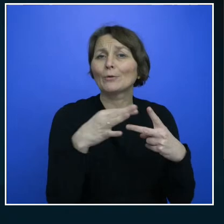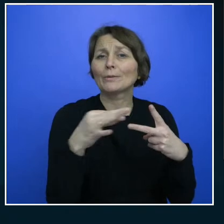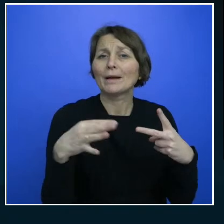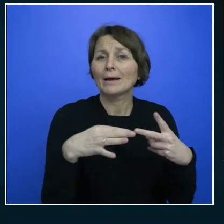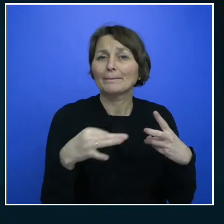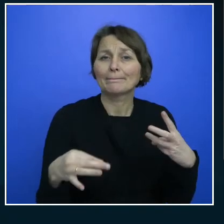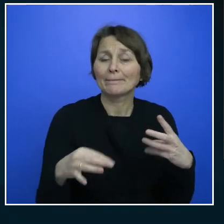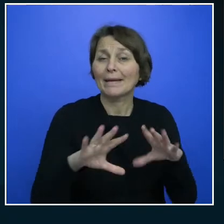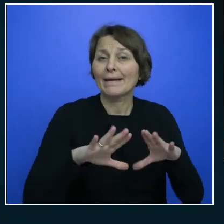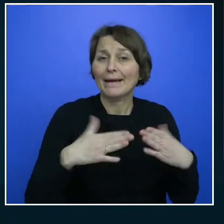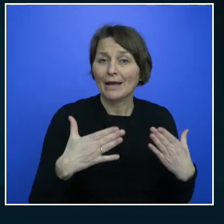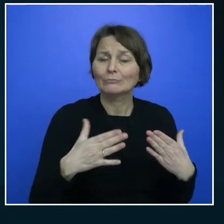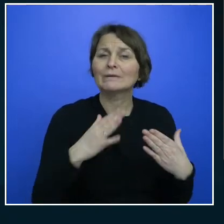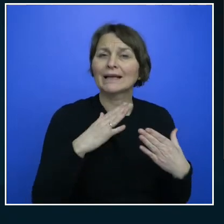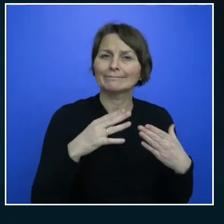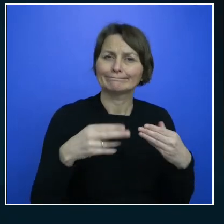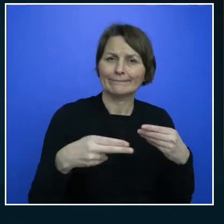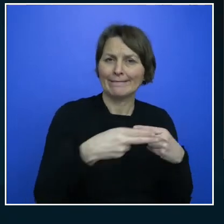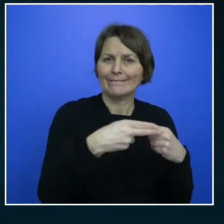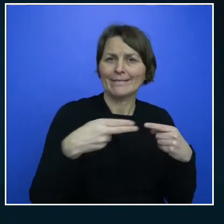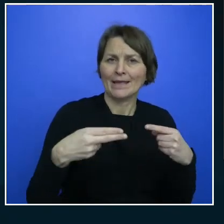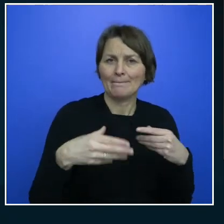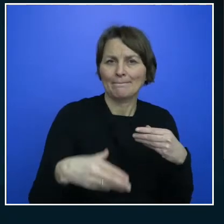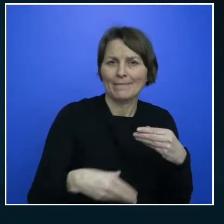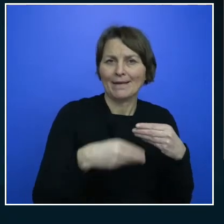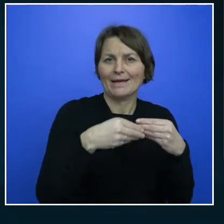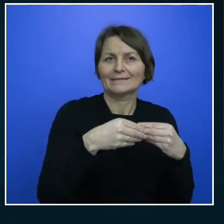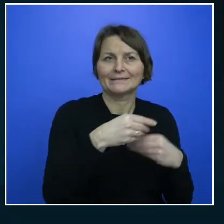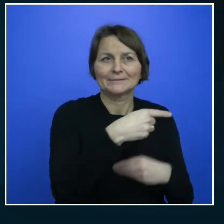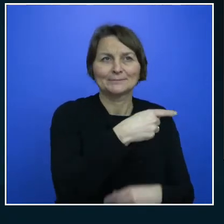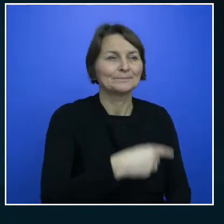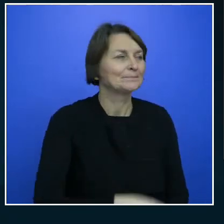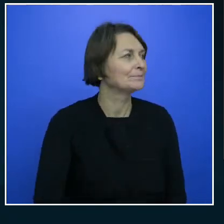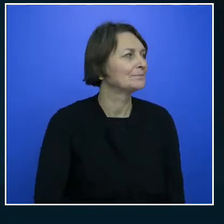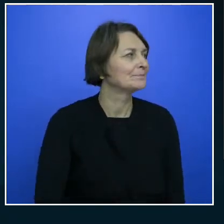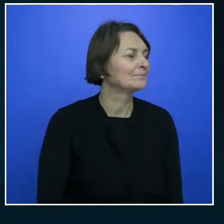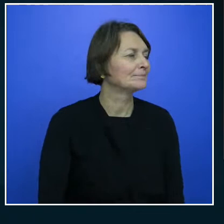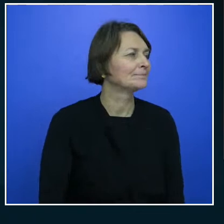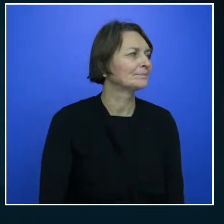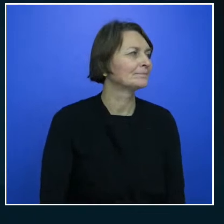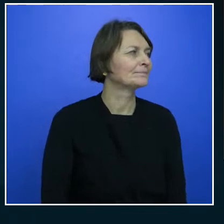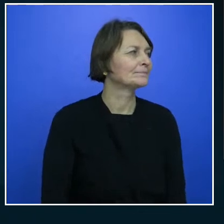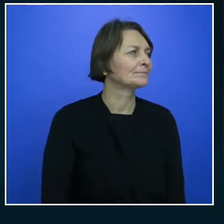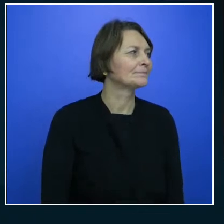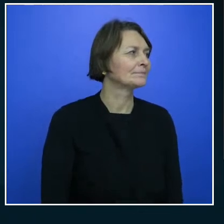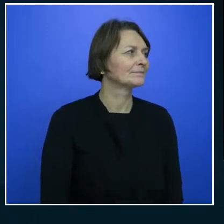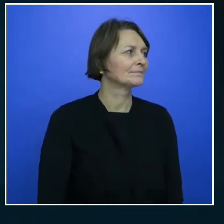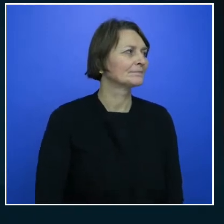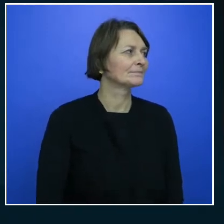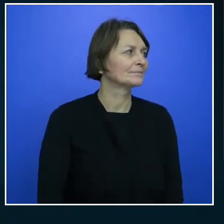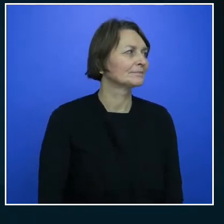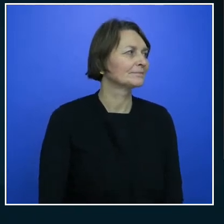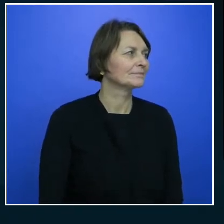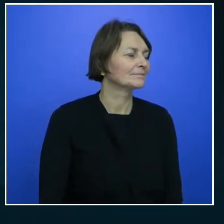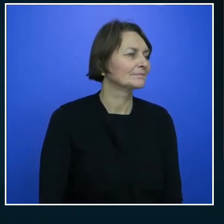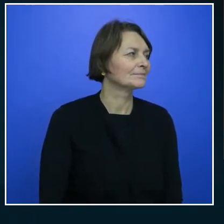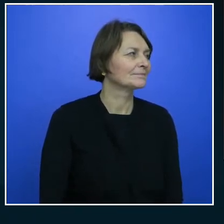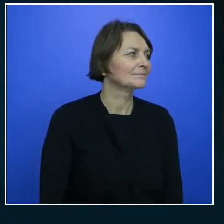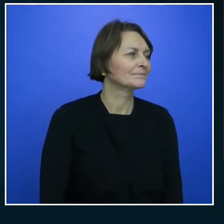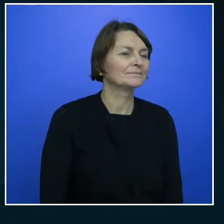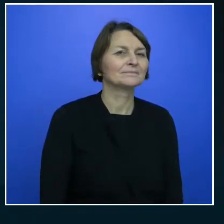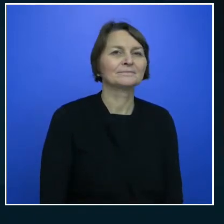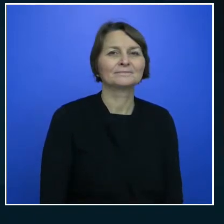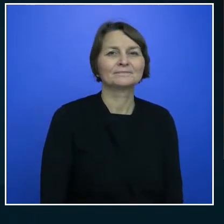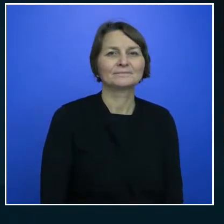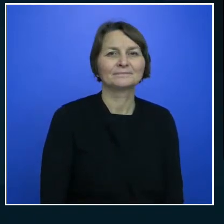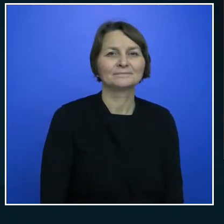the STG name. So let's make it a parameter instead of a static value. It's obviously going to be a string. And let's also give it a